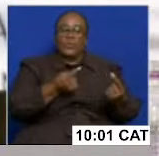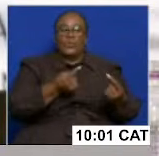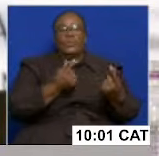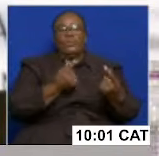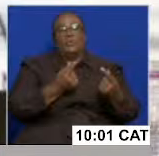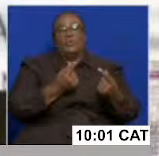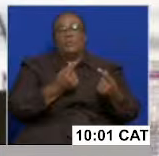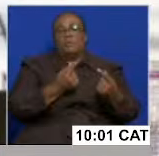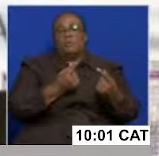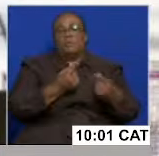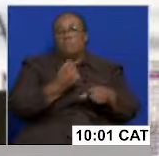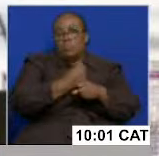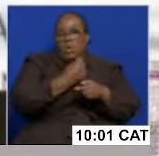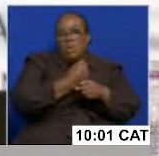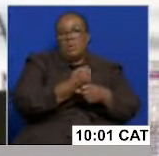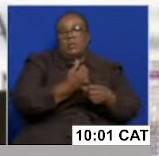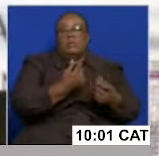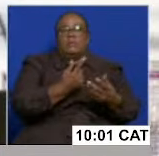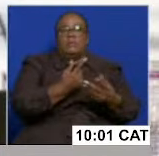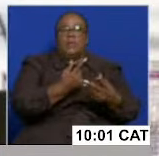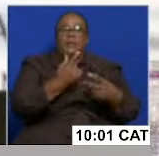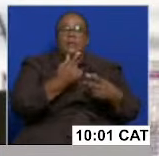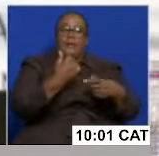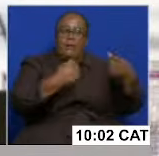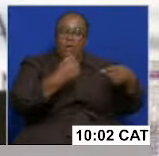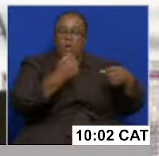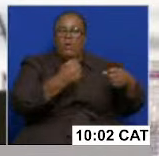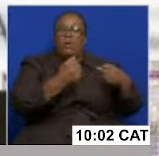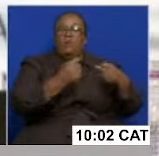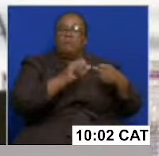book the car at the nearest